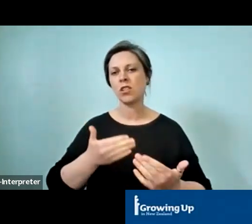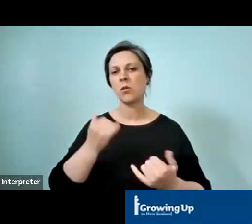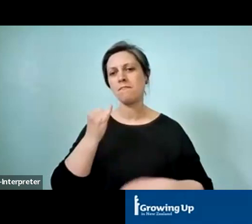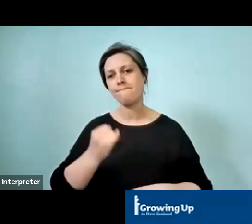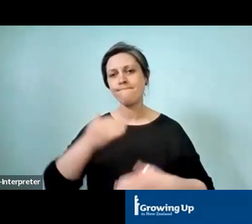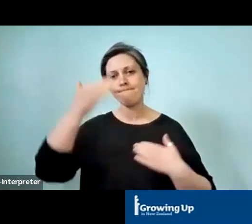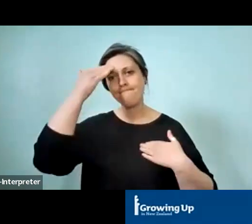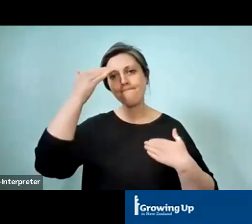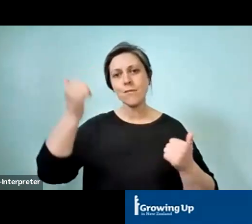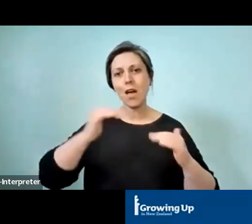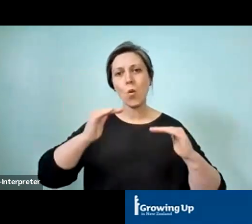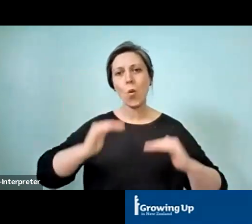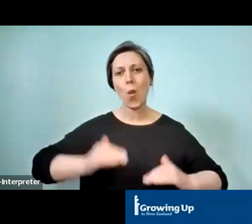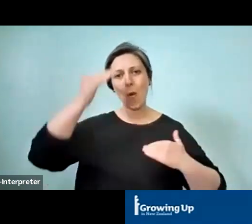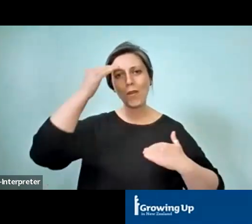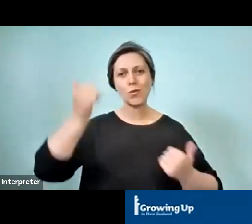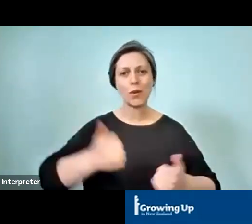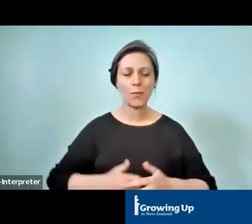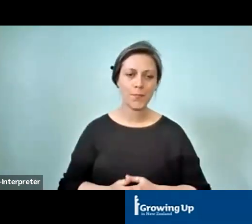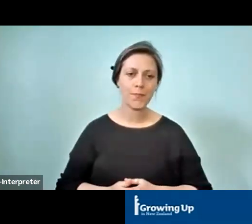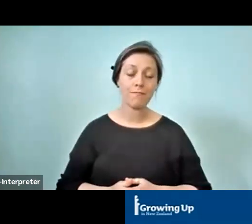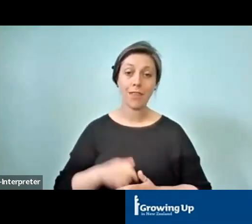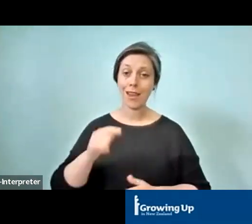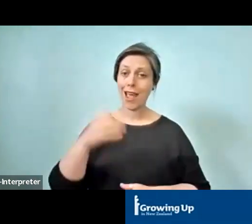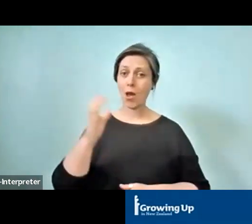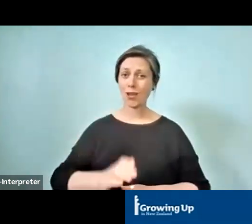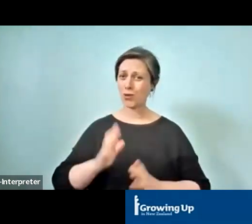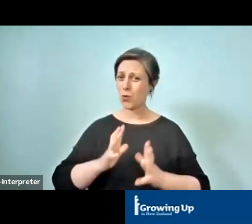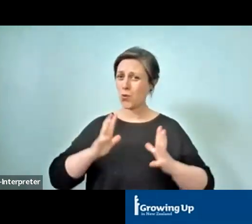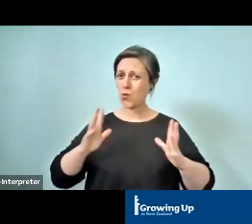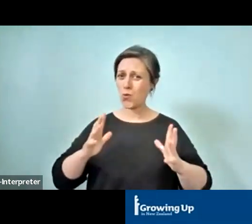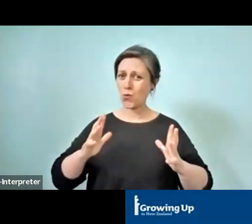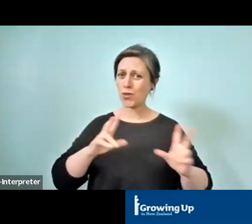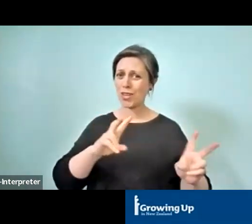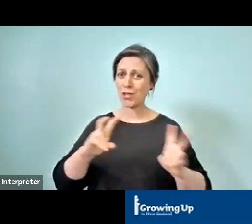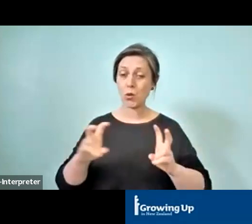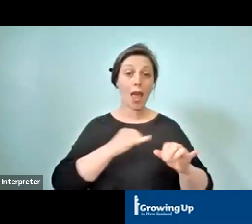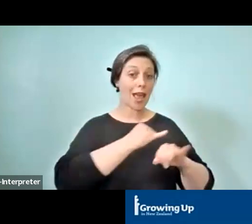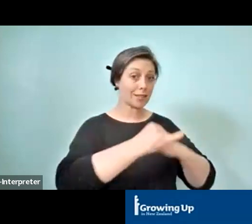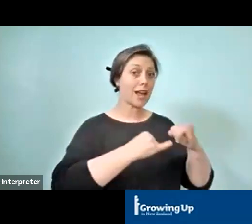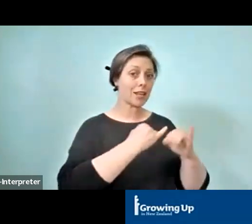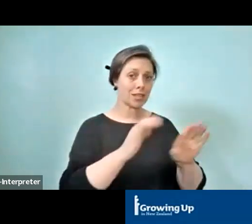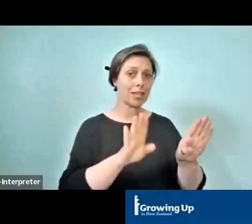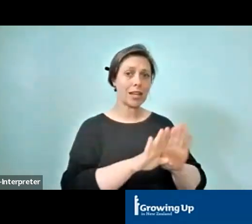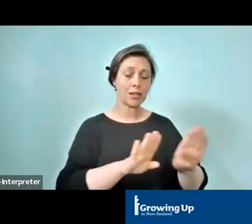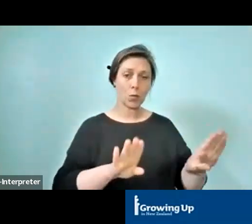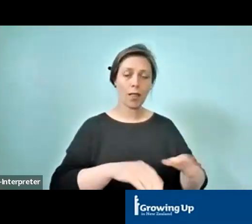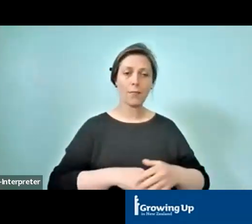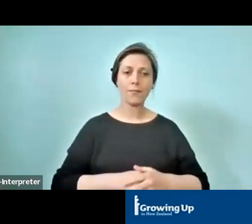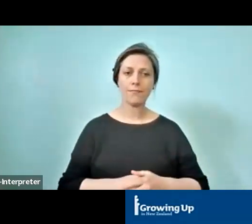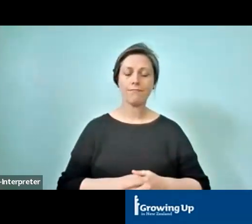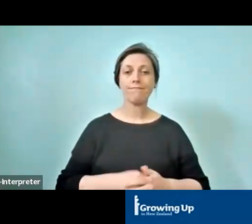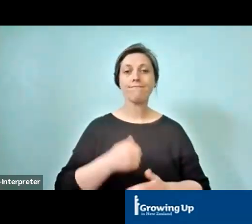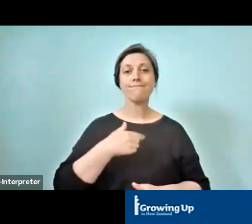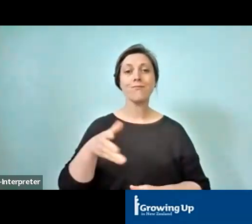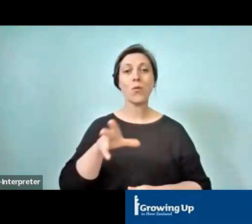a real issue in our country. I think internationally it is. I'm originally from